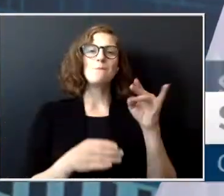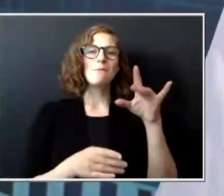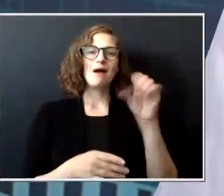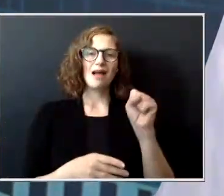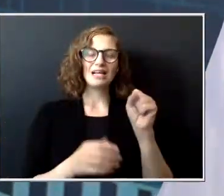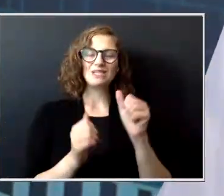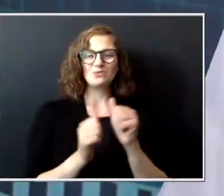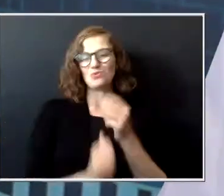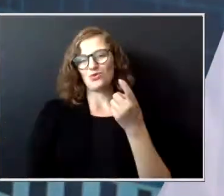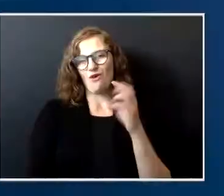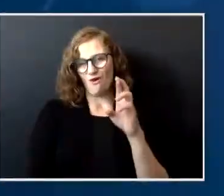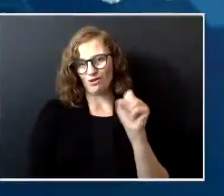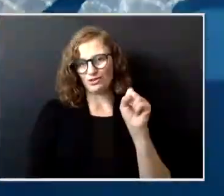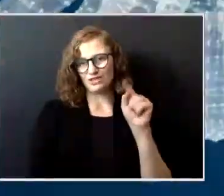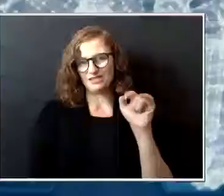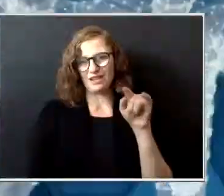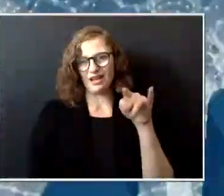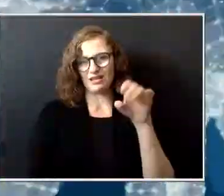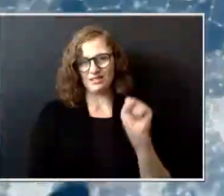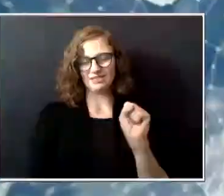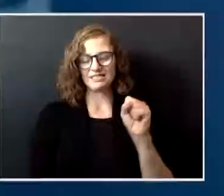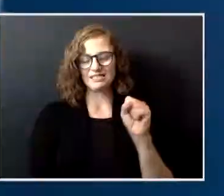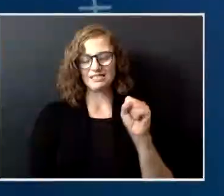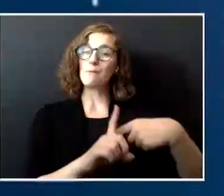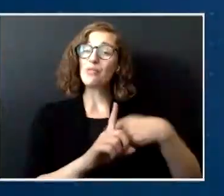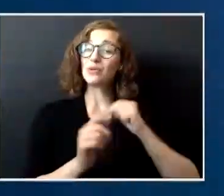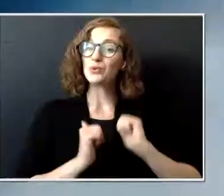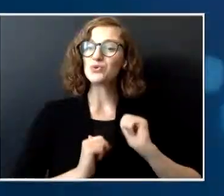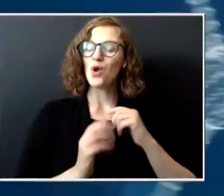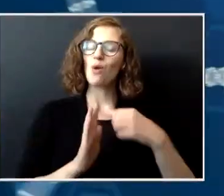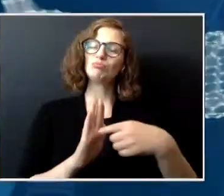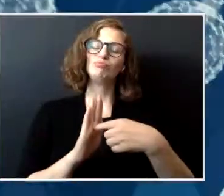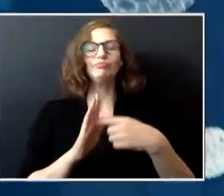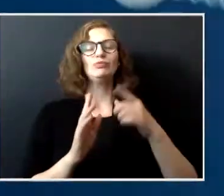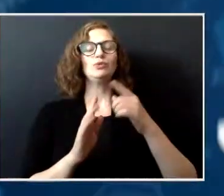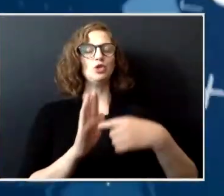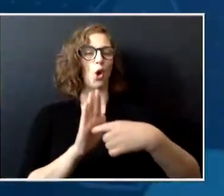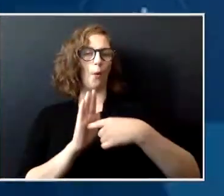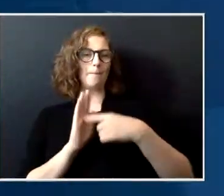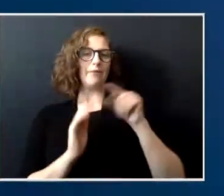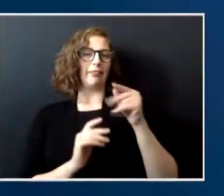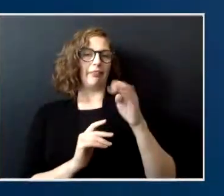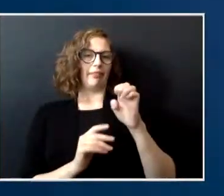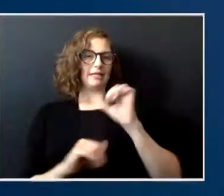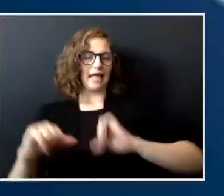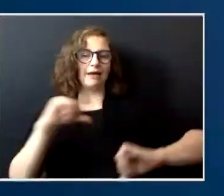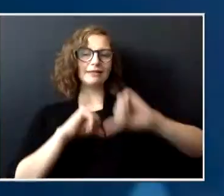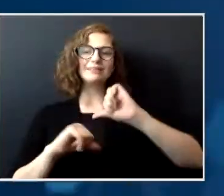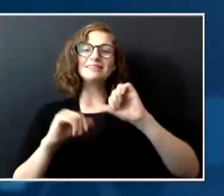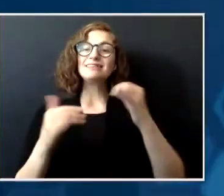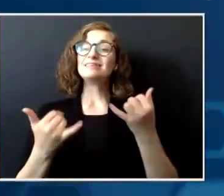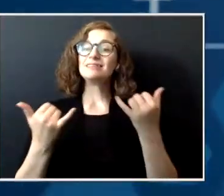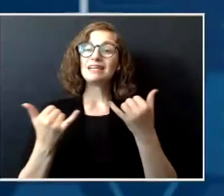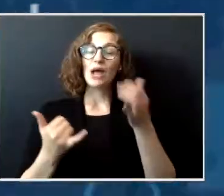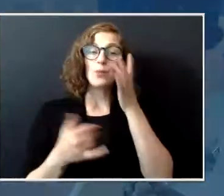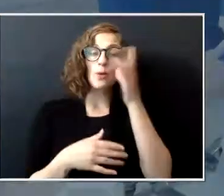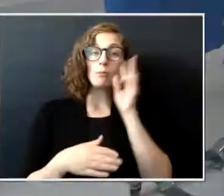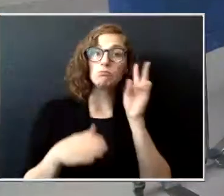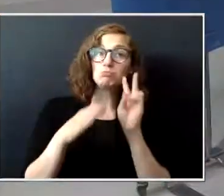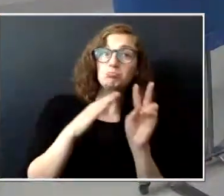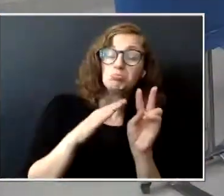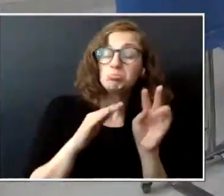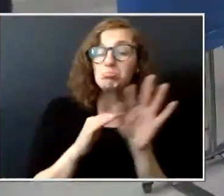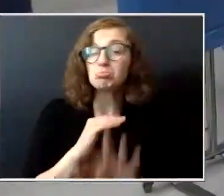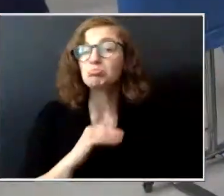edition of Show Me the Science. Today, we're taking you inside the operating room to see the work of our expert burn